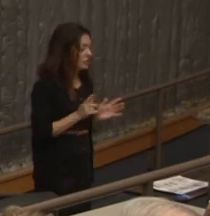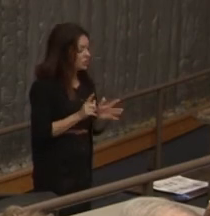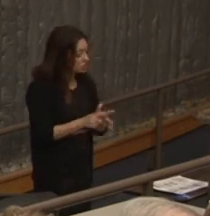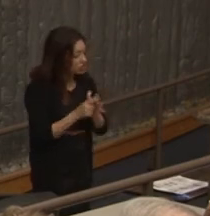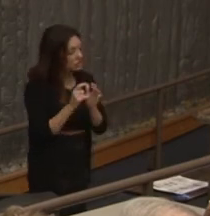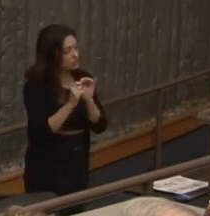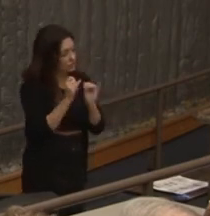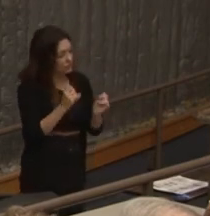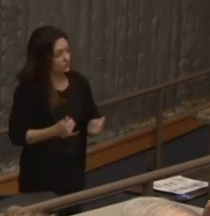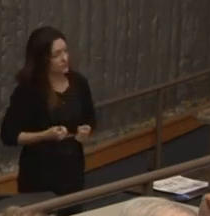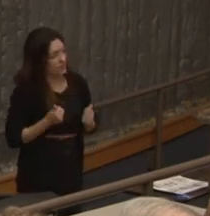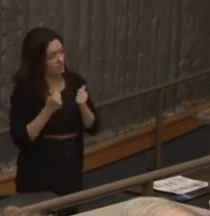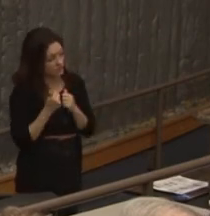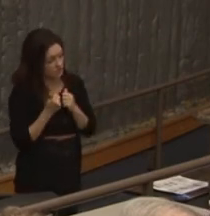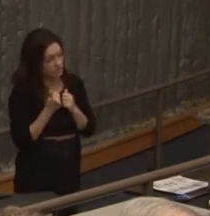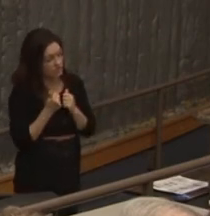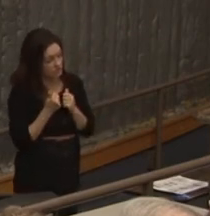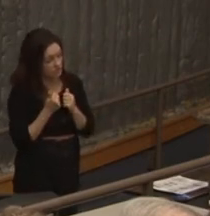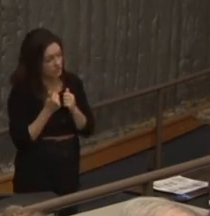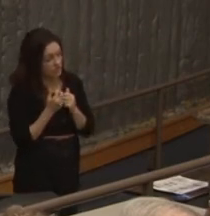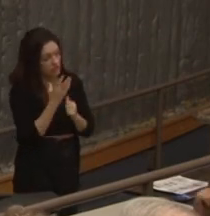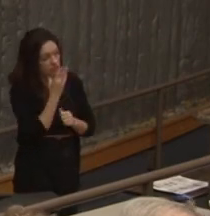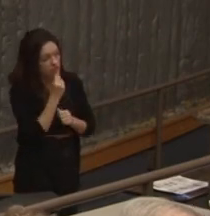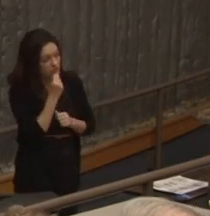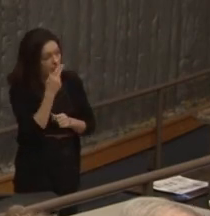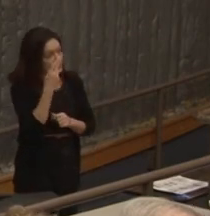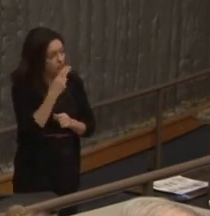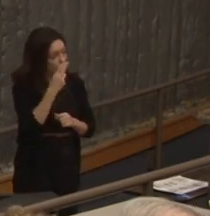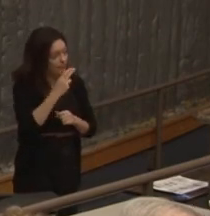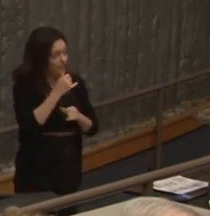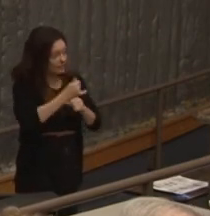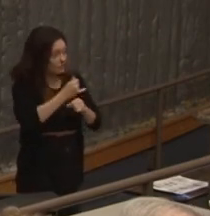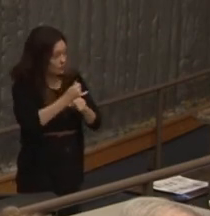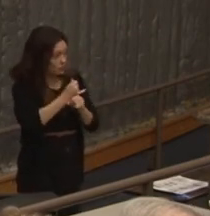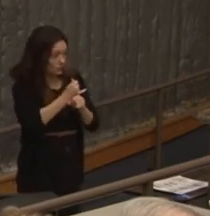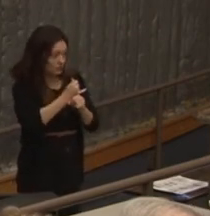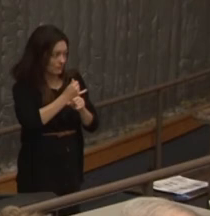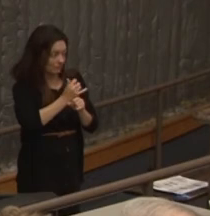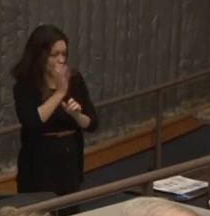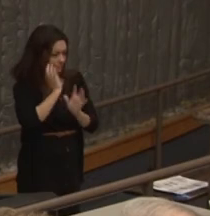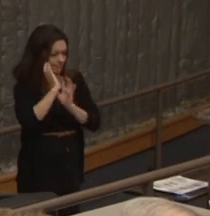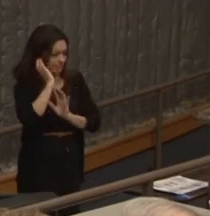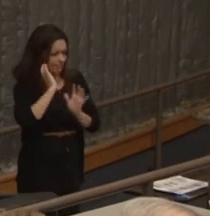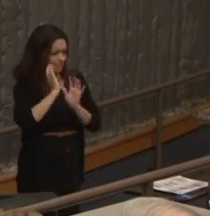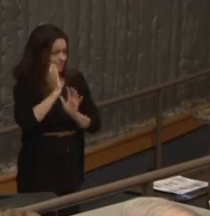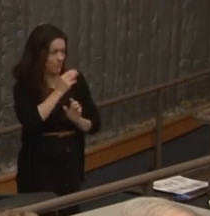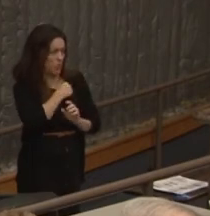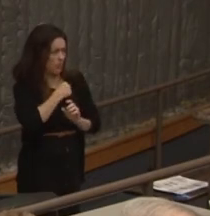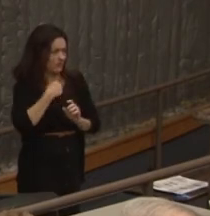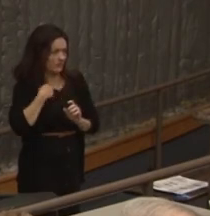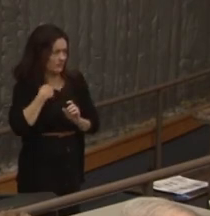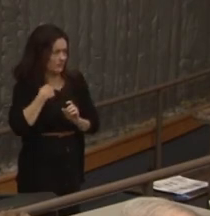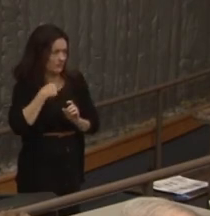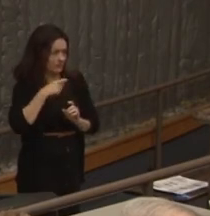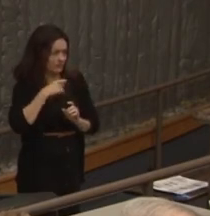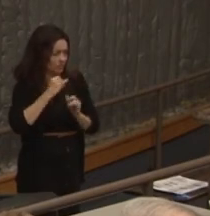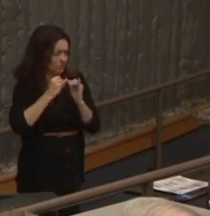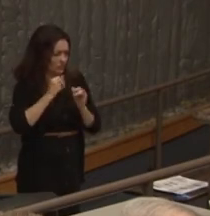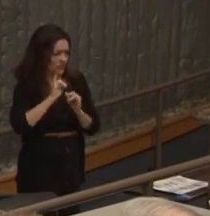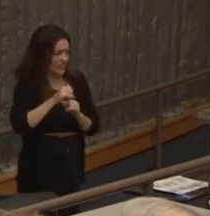interviewing survivors in the Jewish Historical Institute in Poland, started interviewing survivors